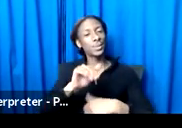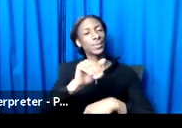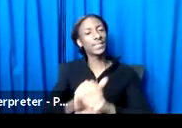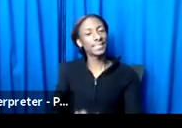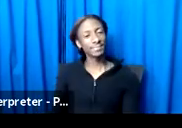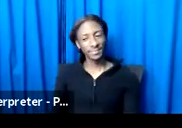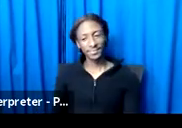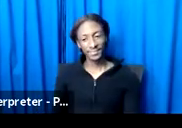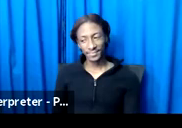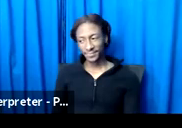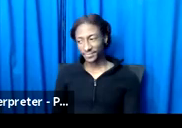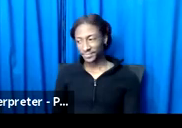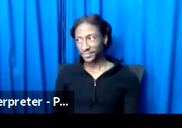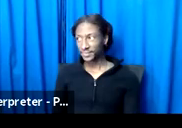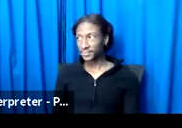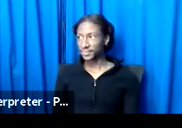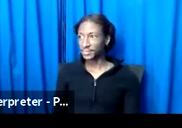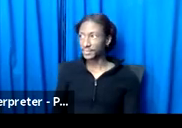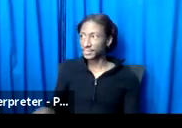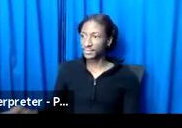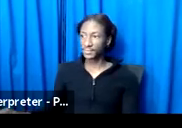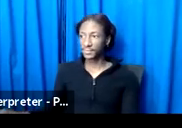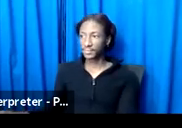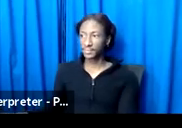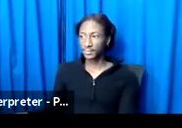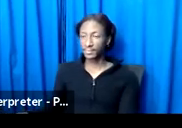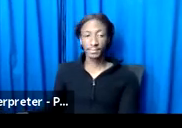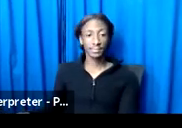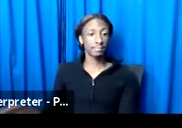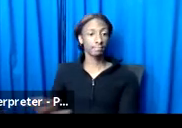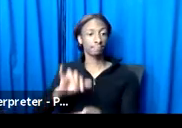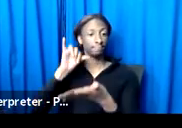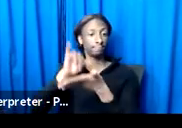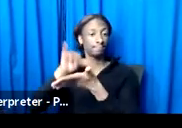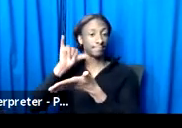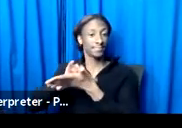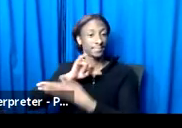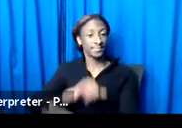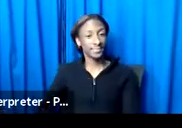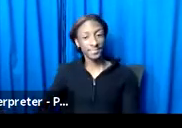And that concludes our webinar.